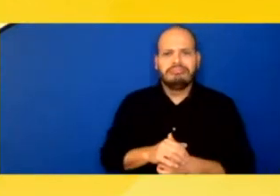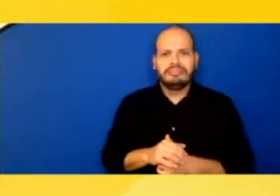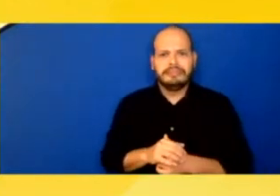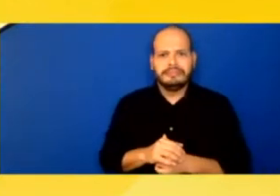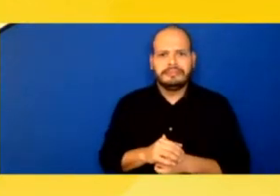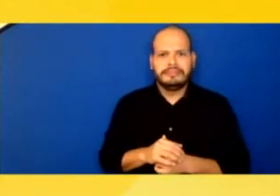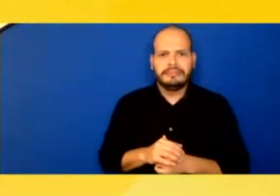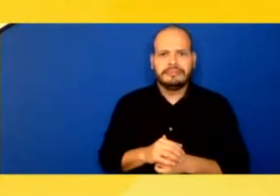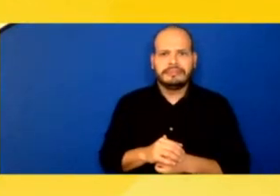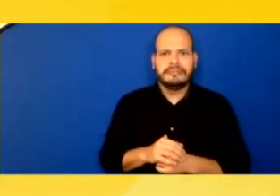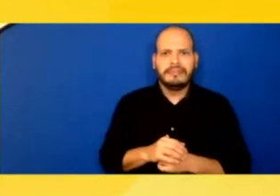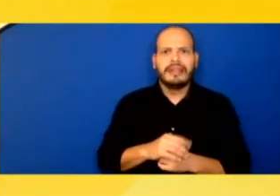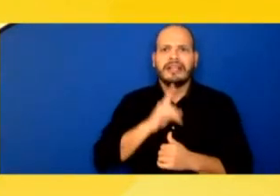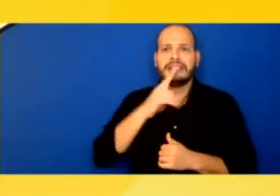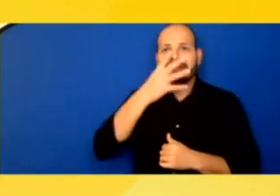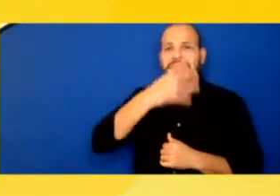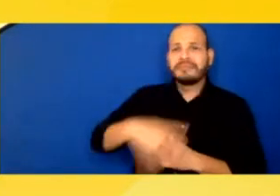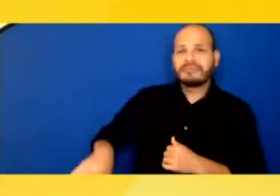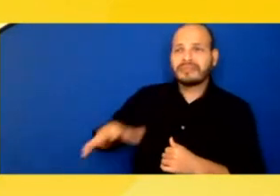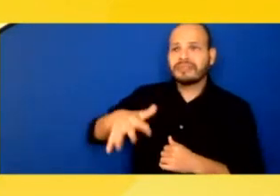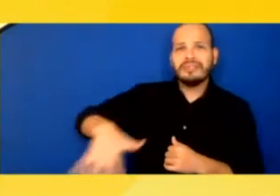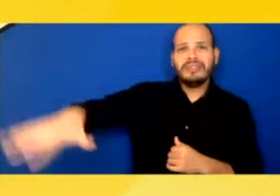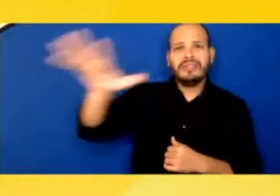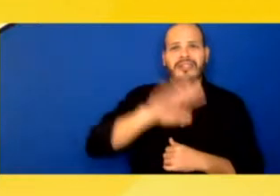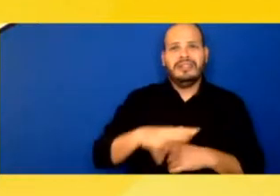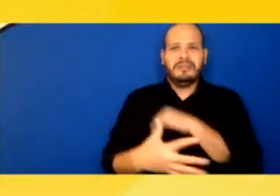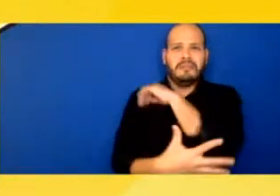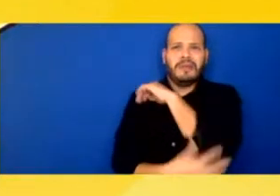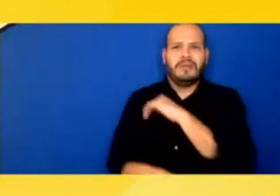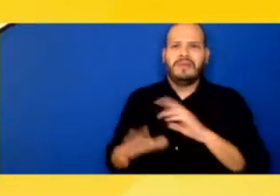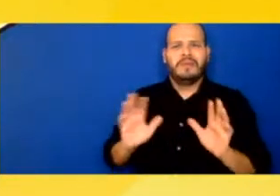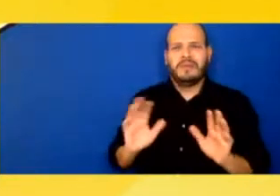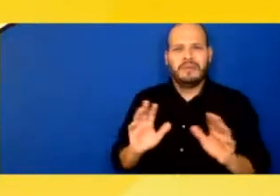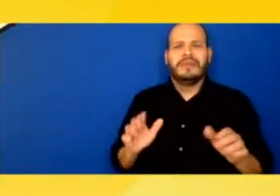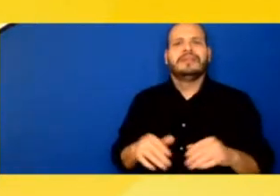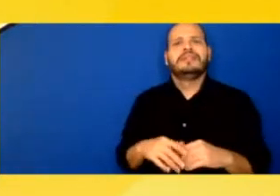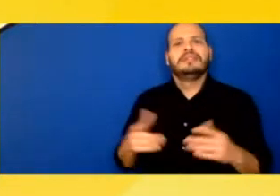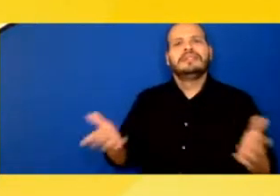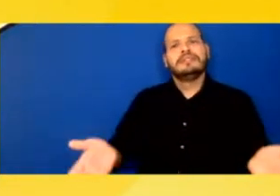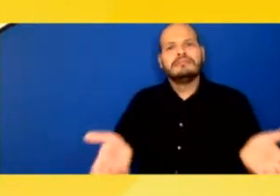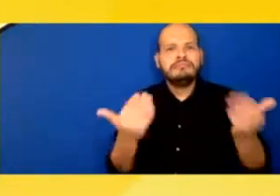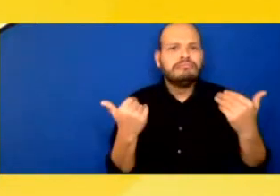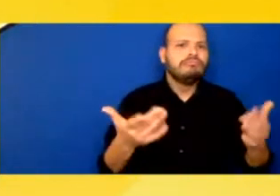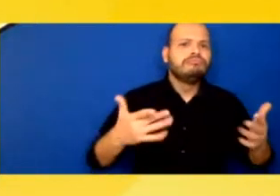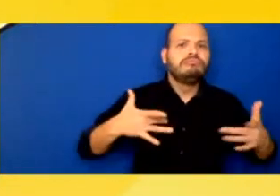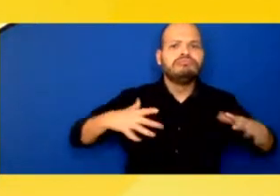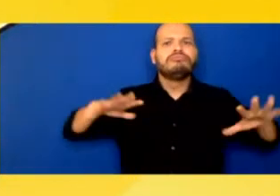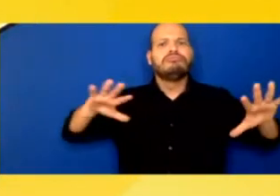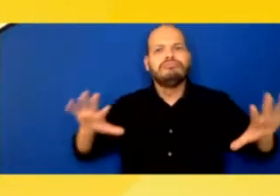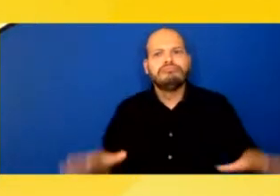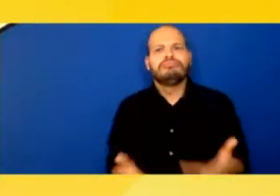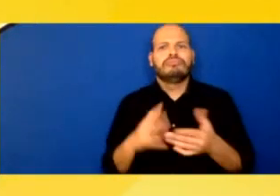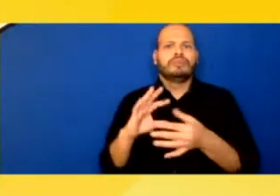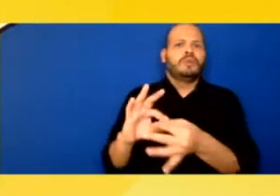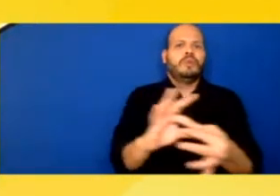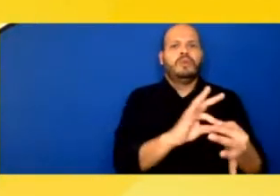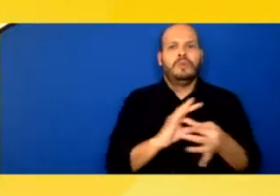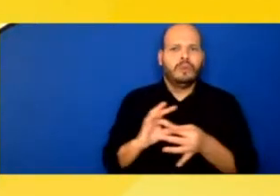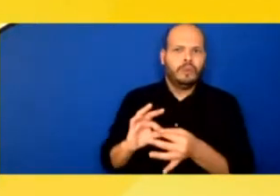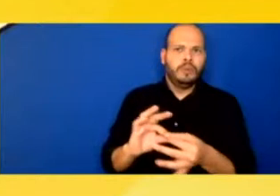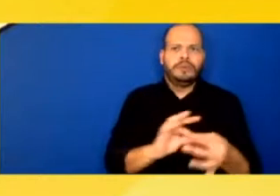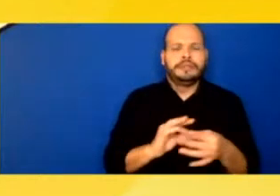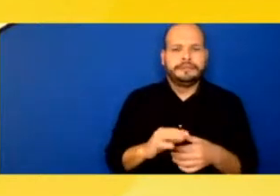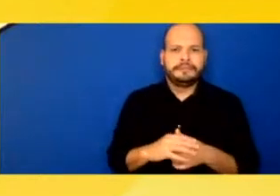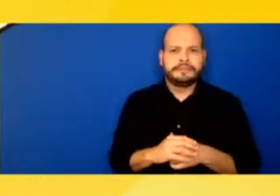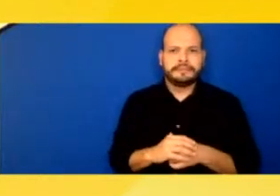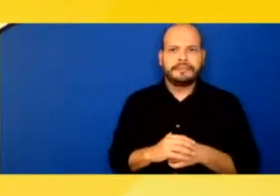be uplifters. Let us be uniters. Let us be people who build bridges, not walls. Let us be people